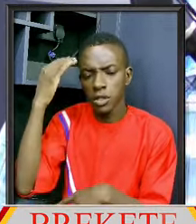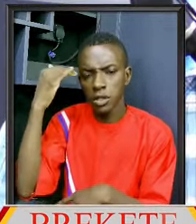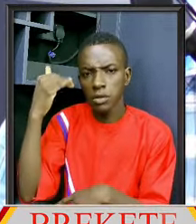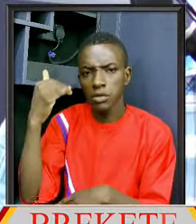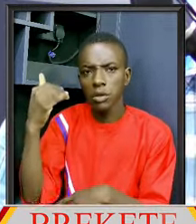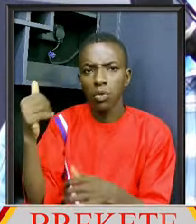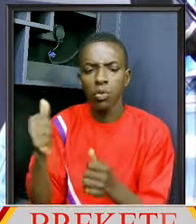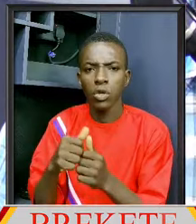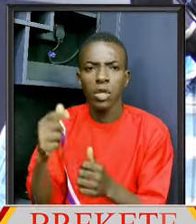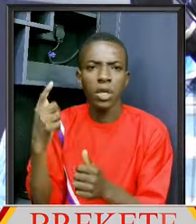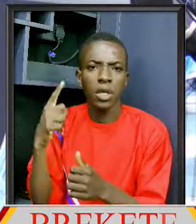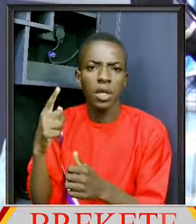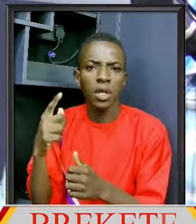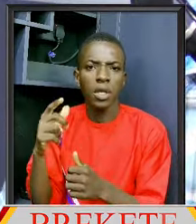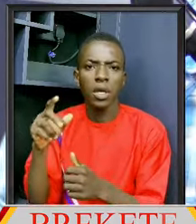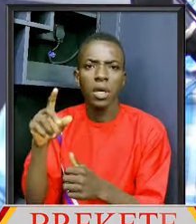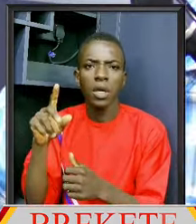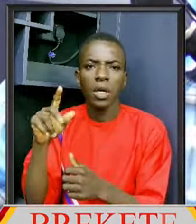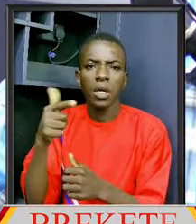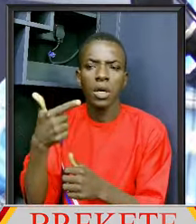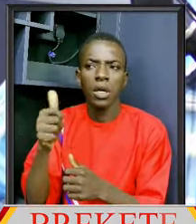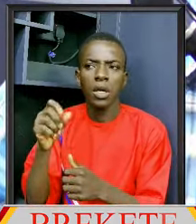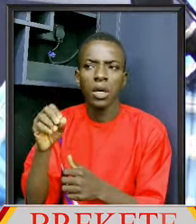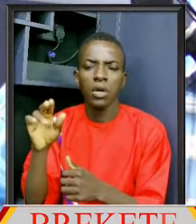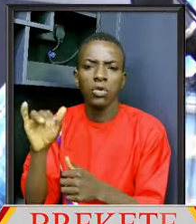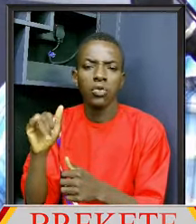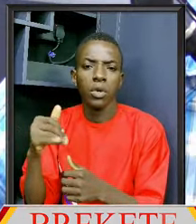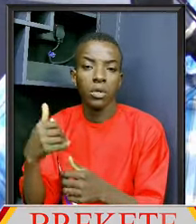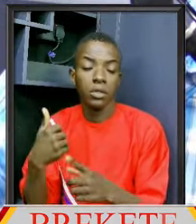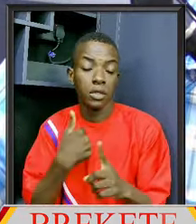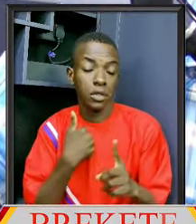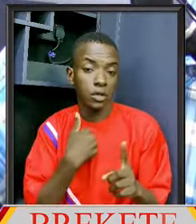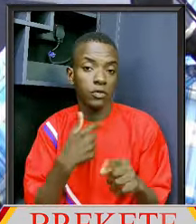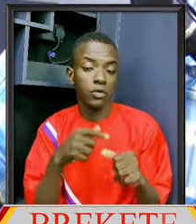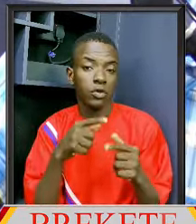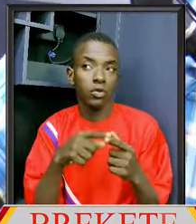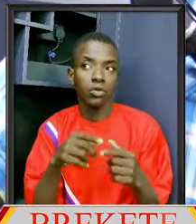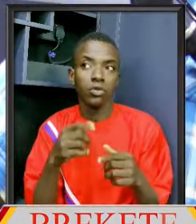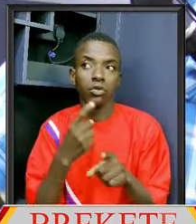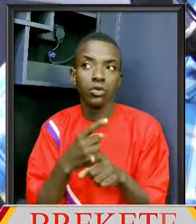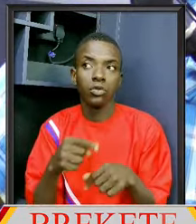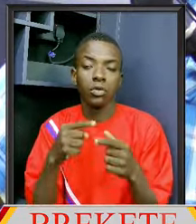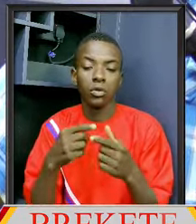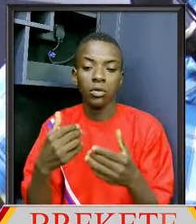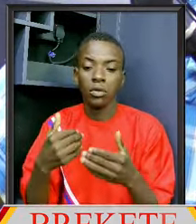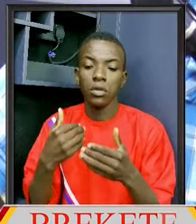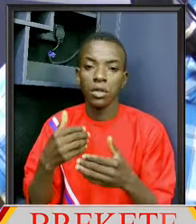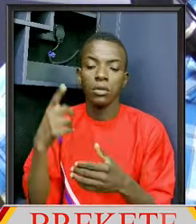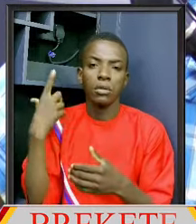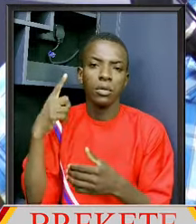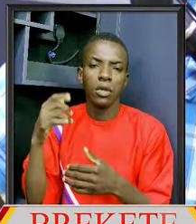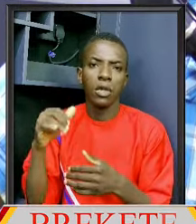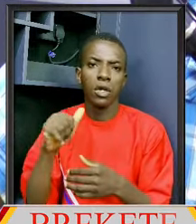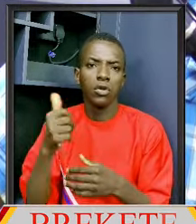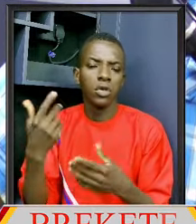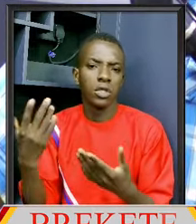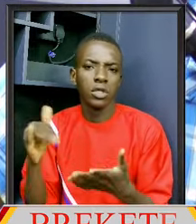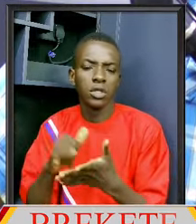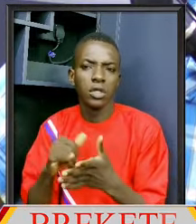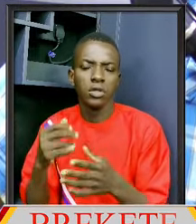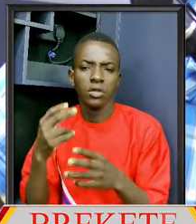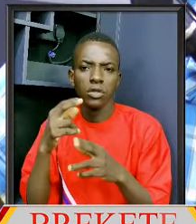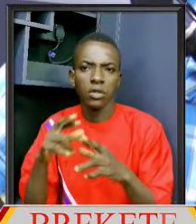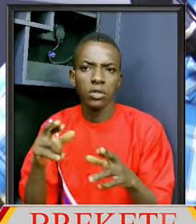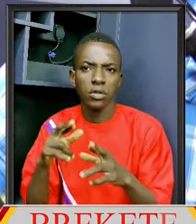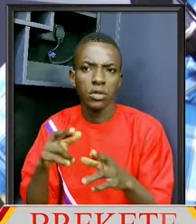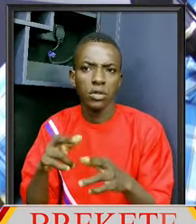a personal experience with the lab in Gadua here. I myself went to the lab because I was like, okay, let me just go to a nearby lab. Then another thing, again, people have to